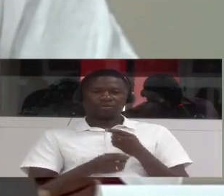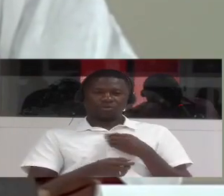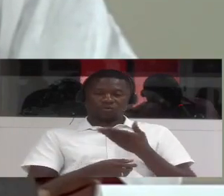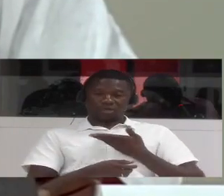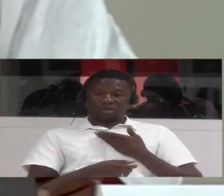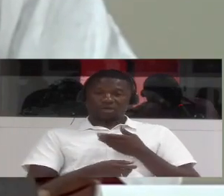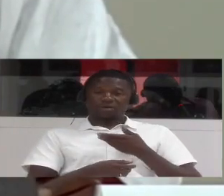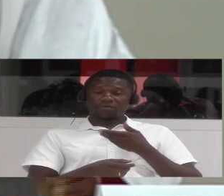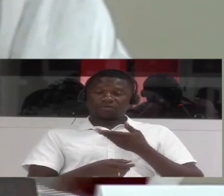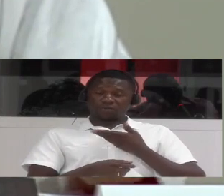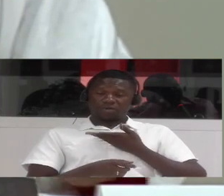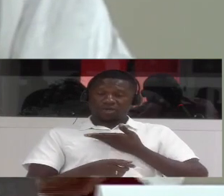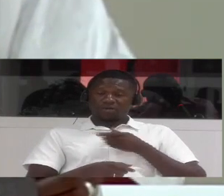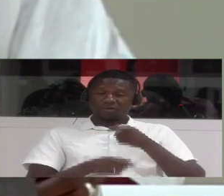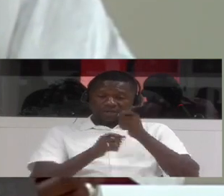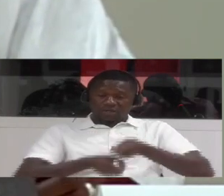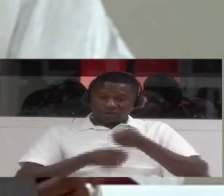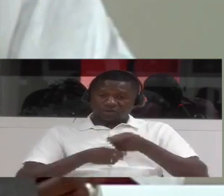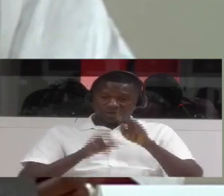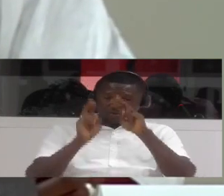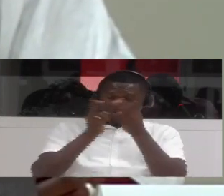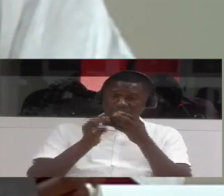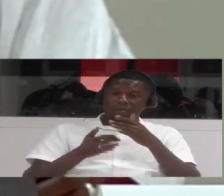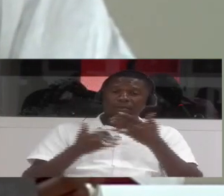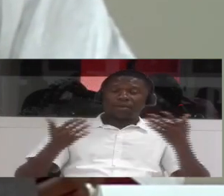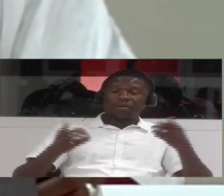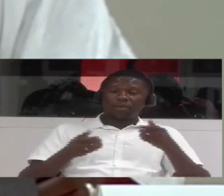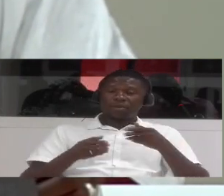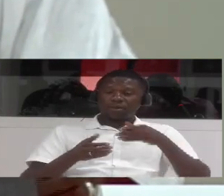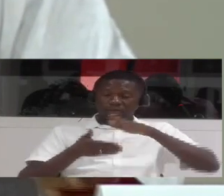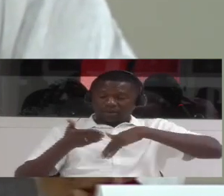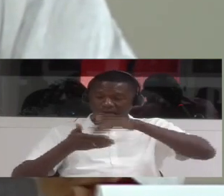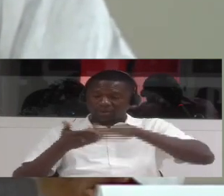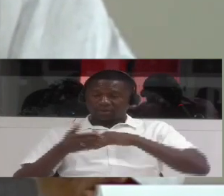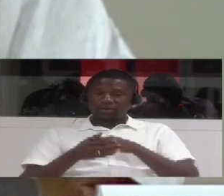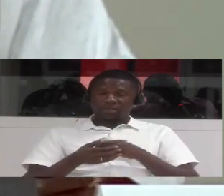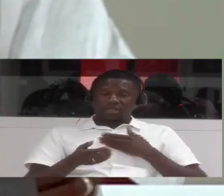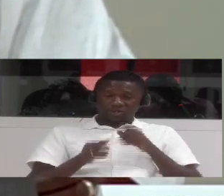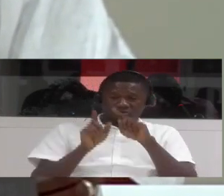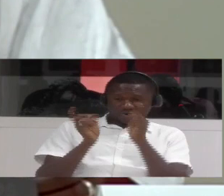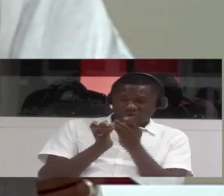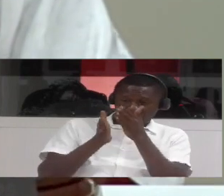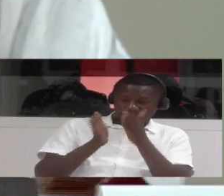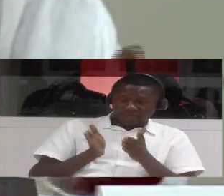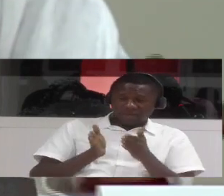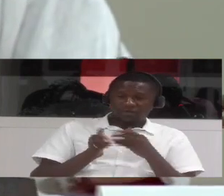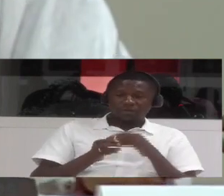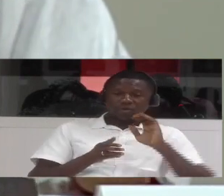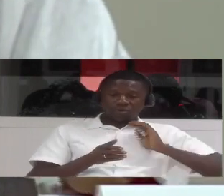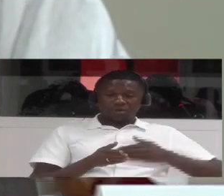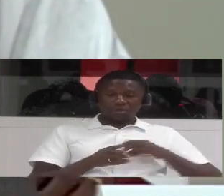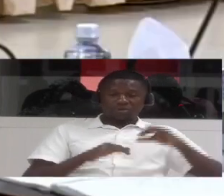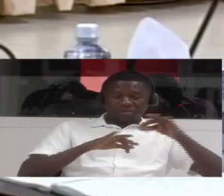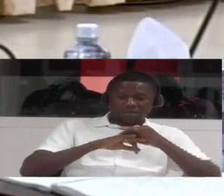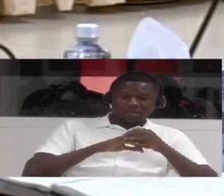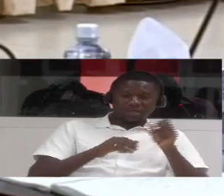have agricultural column in many papers. There is a column on women and marriage or whatever, regular in some